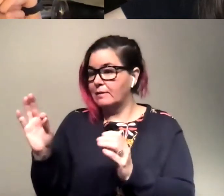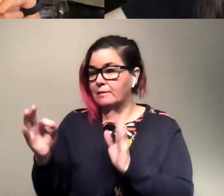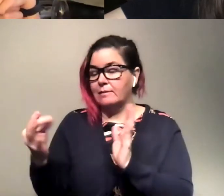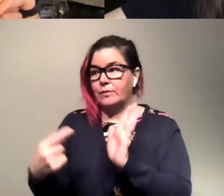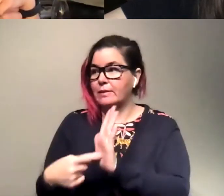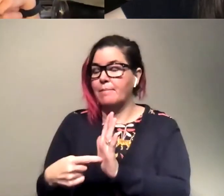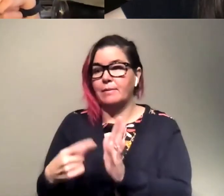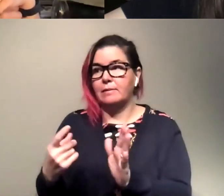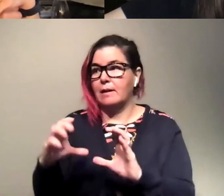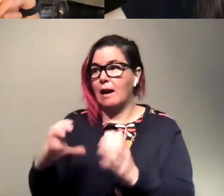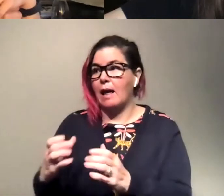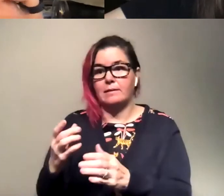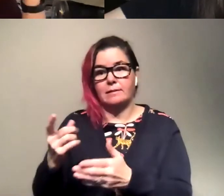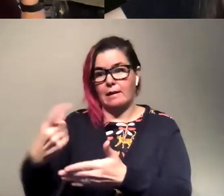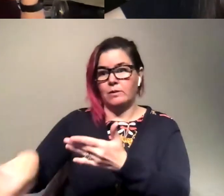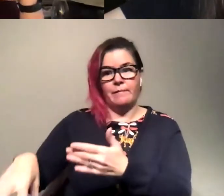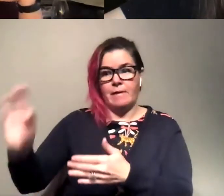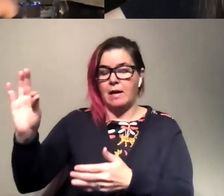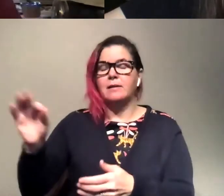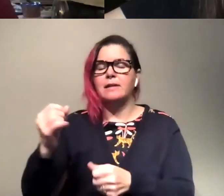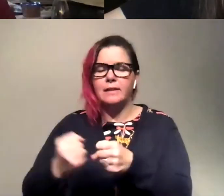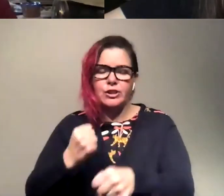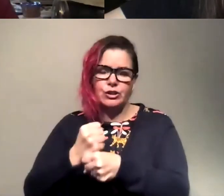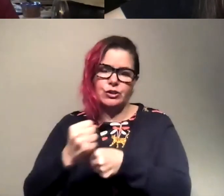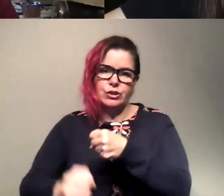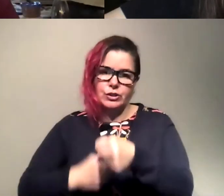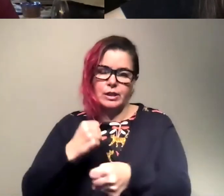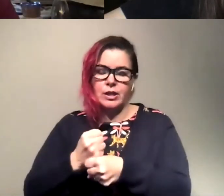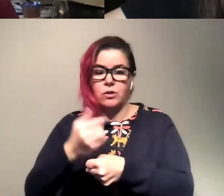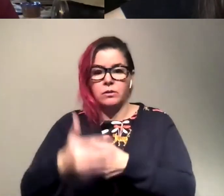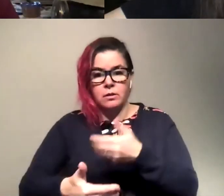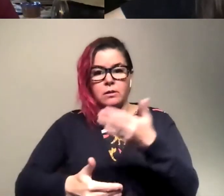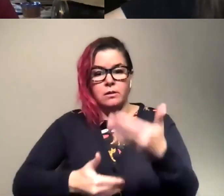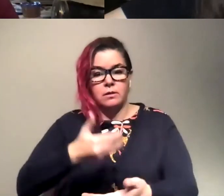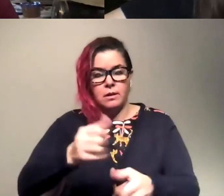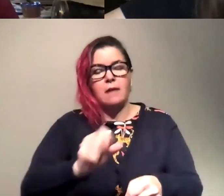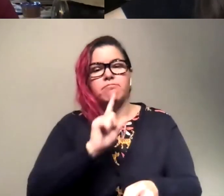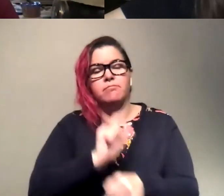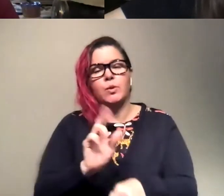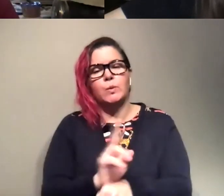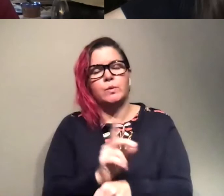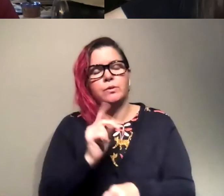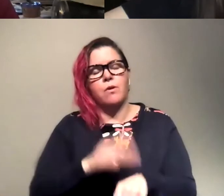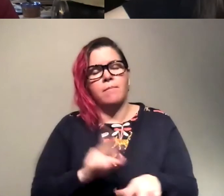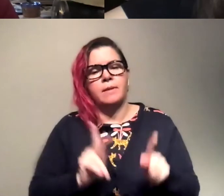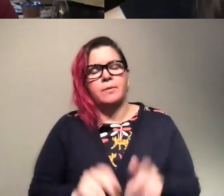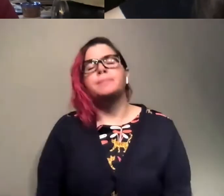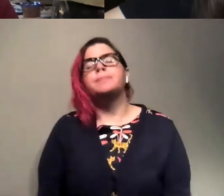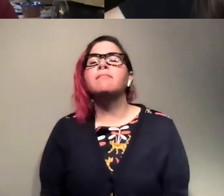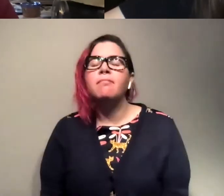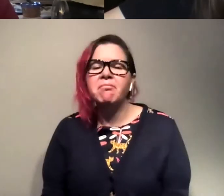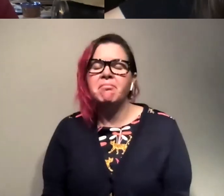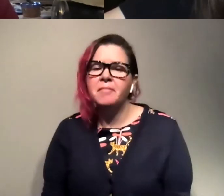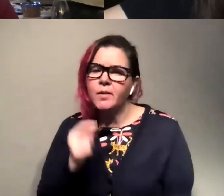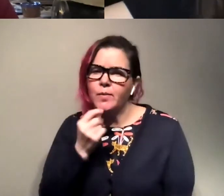in class next week, it's years to be able to get that to a point where we can use it. Awesome. Thank you for answering that. That's really